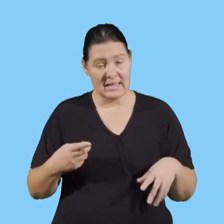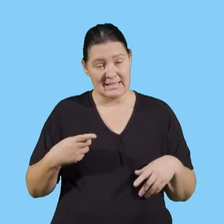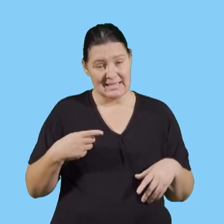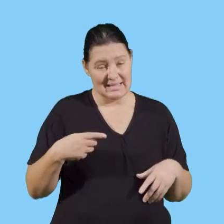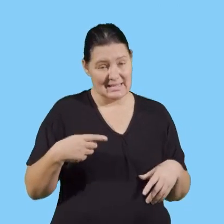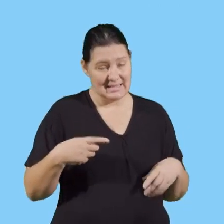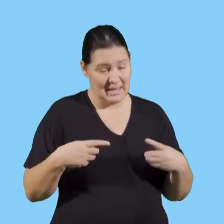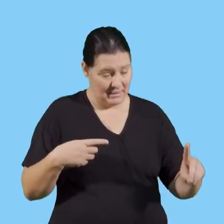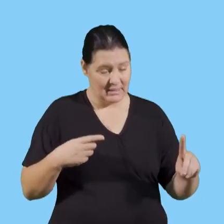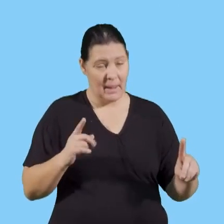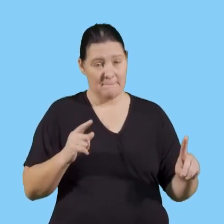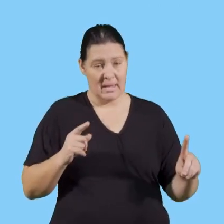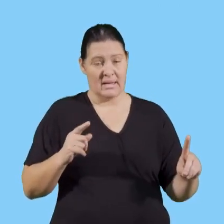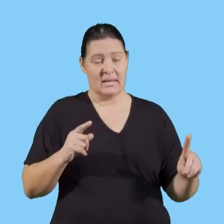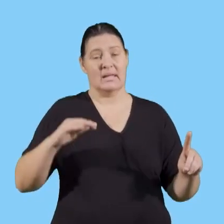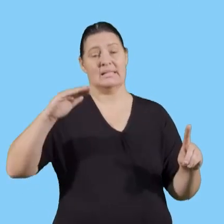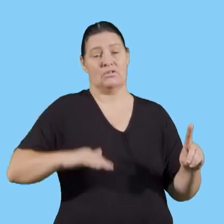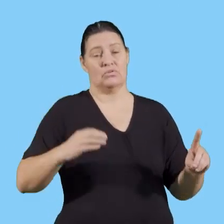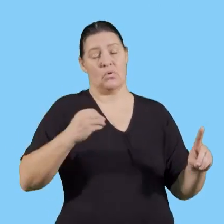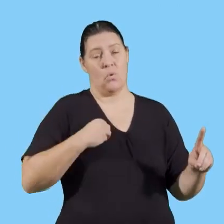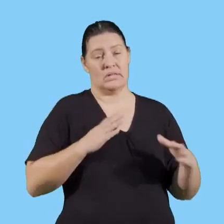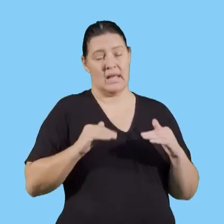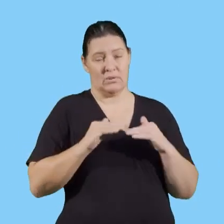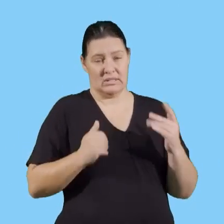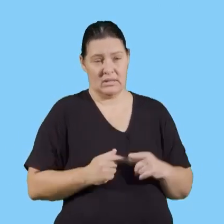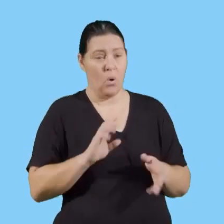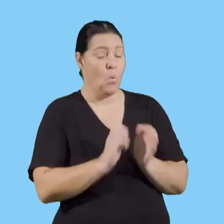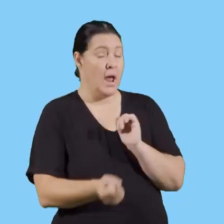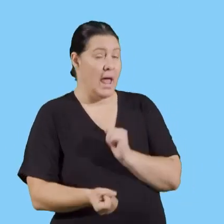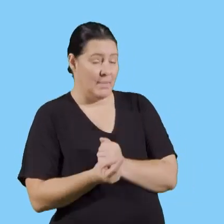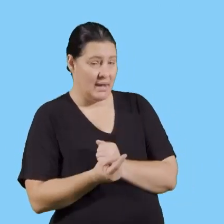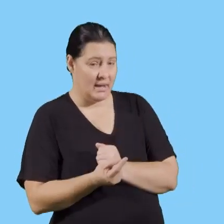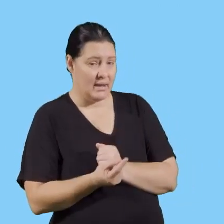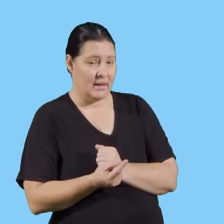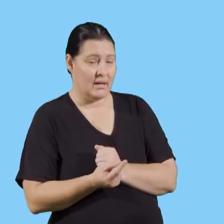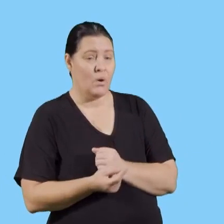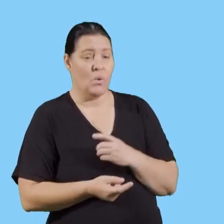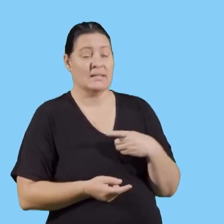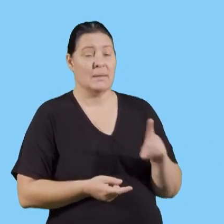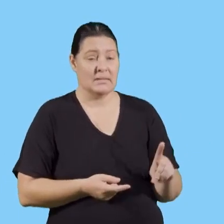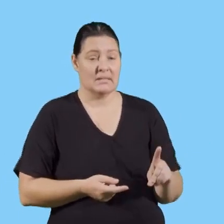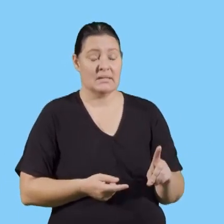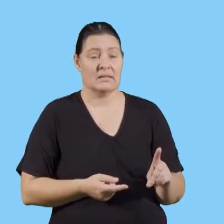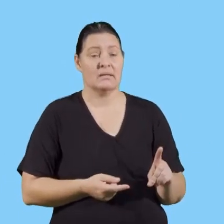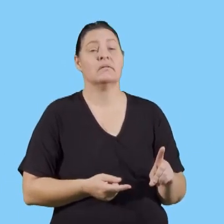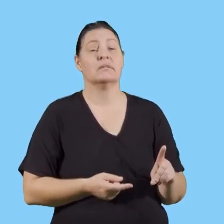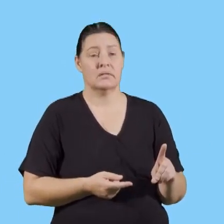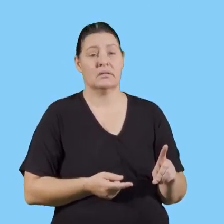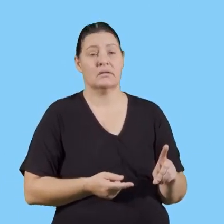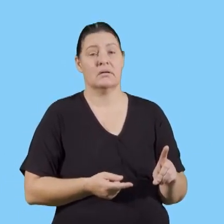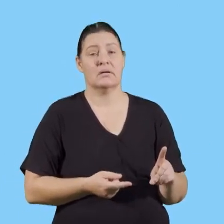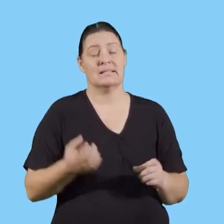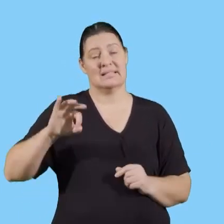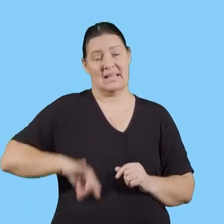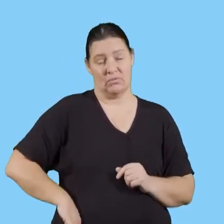it decreases your owner's equity. And what had happened, we had debited salaries. And to correct that, we now need